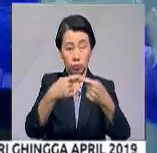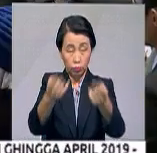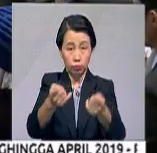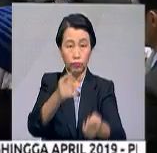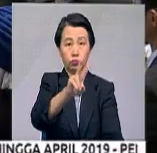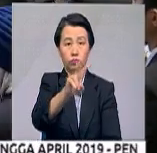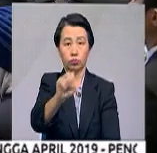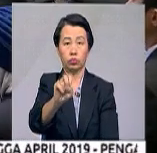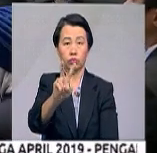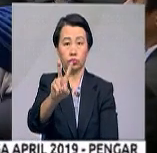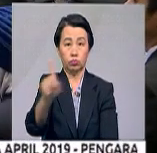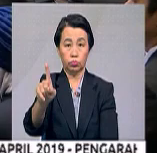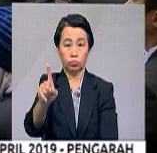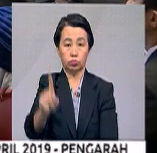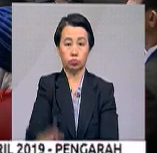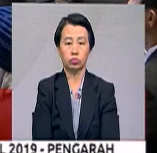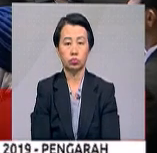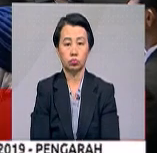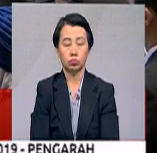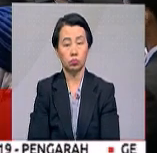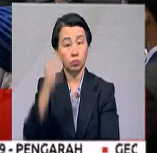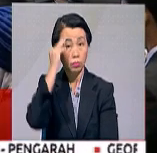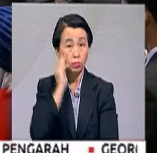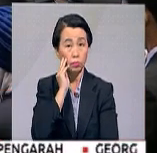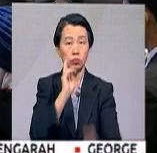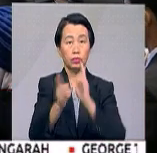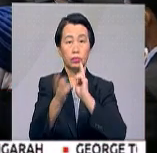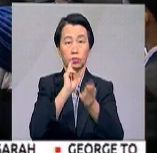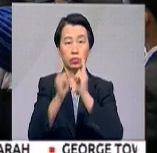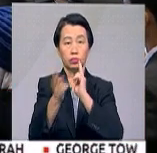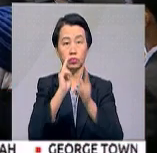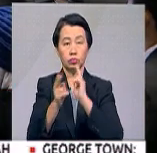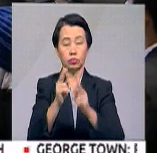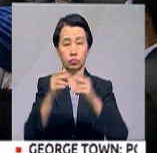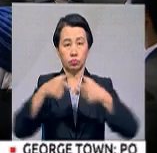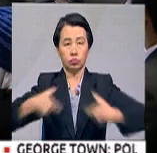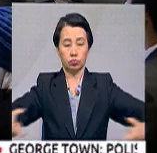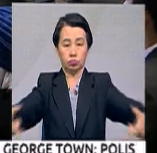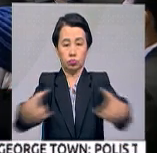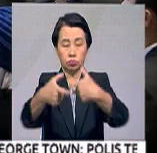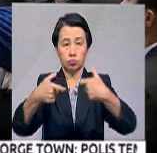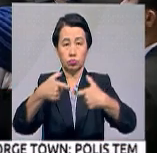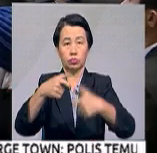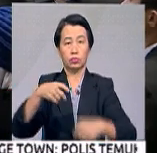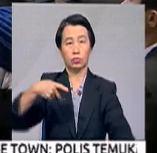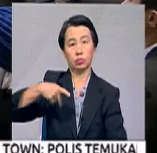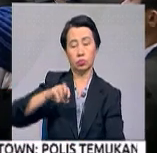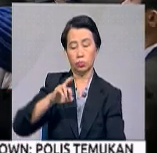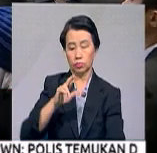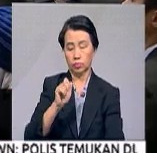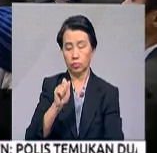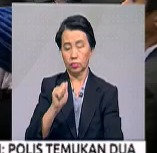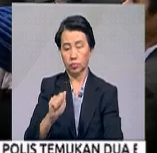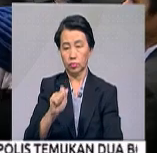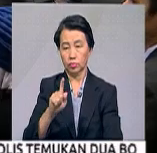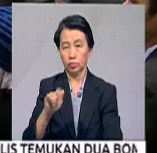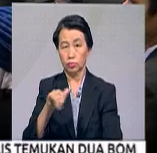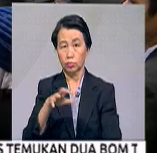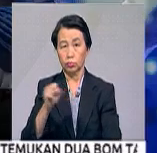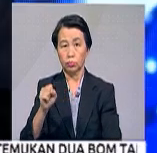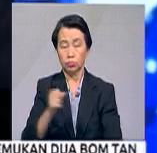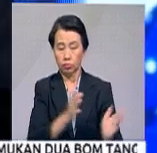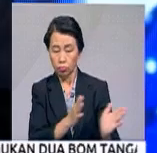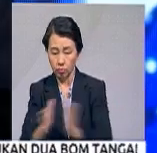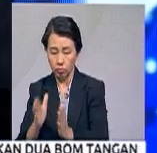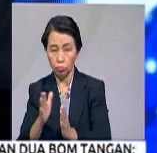2021. Tun Dr. Mahathir menyampaikan ucap tamak pada persidangan praksis anjuran Institut Kajian Strategik dan